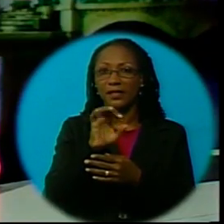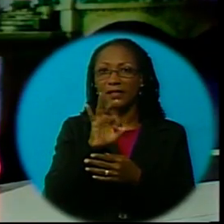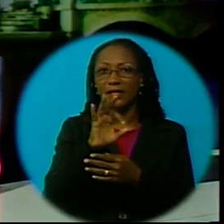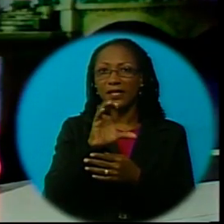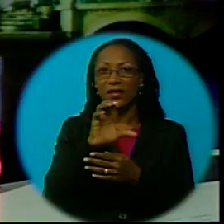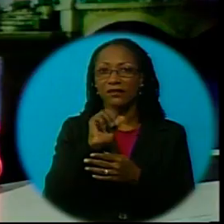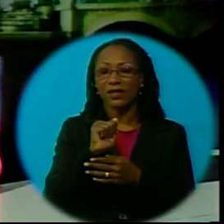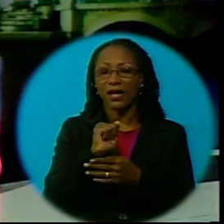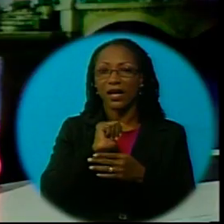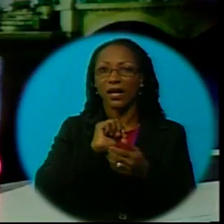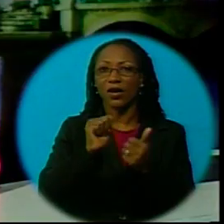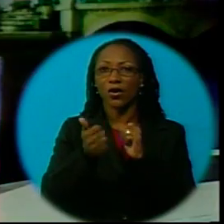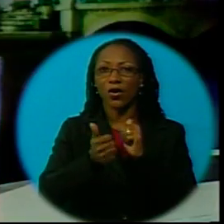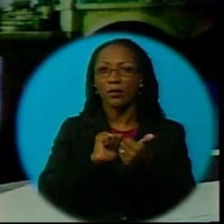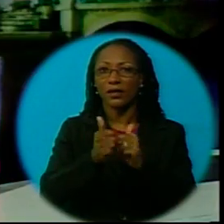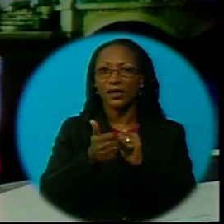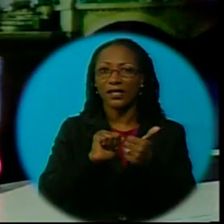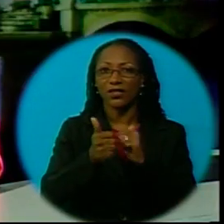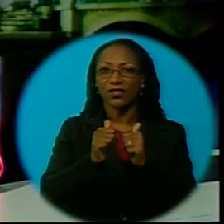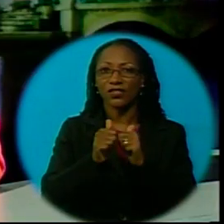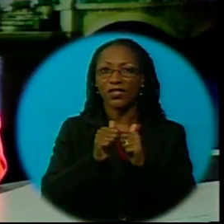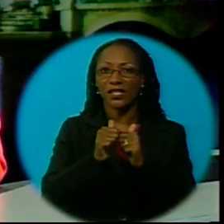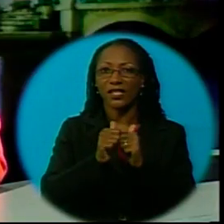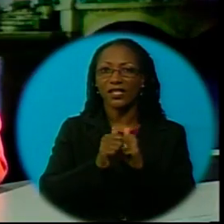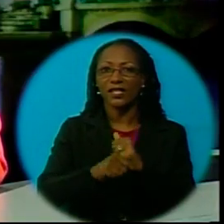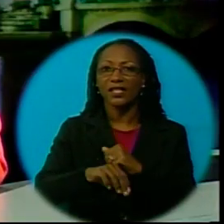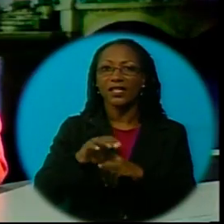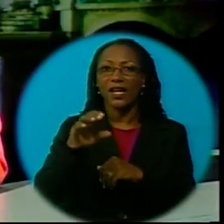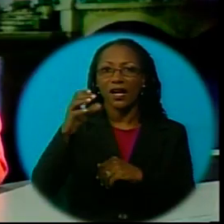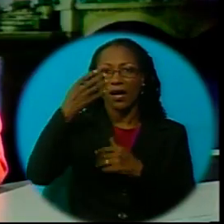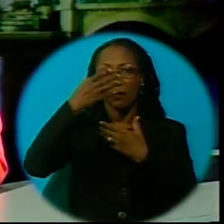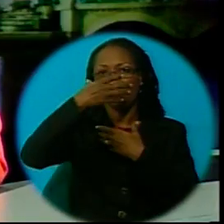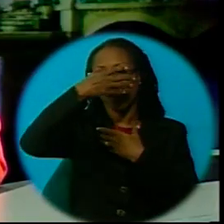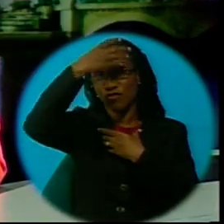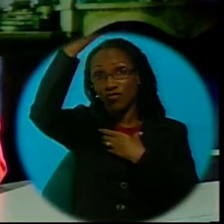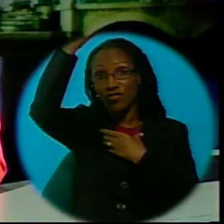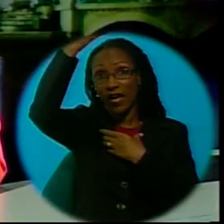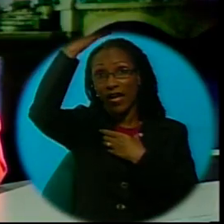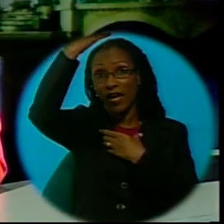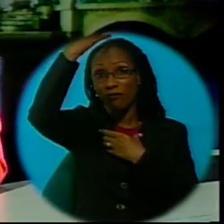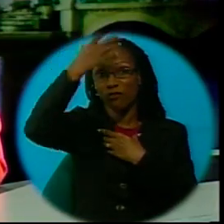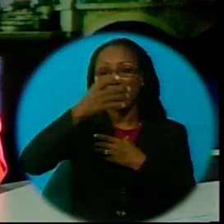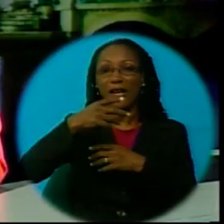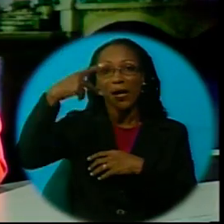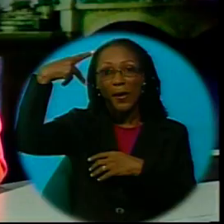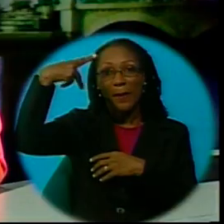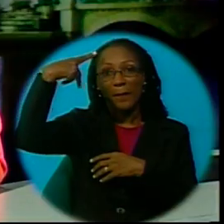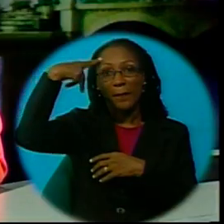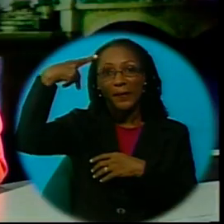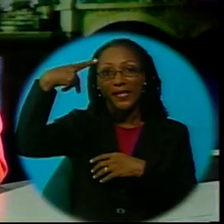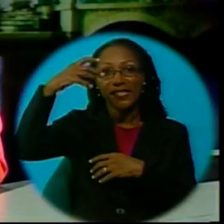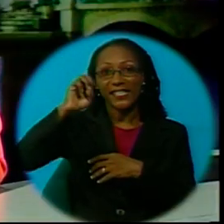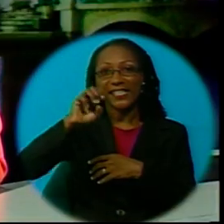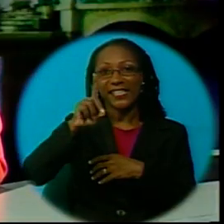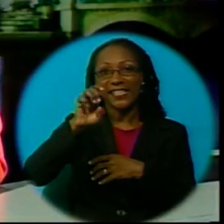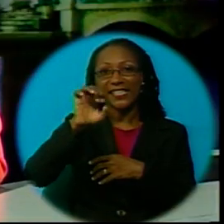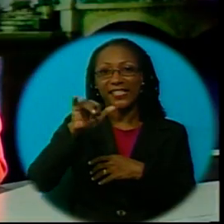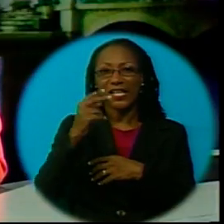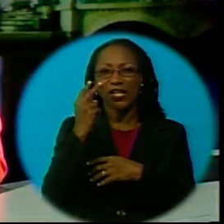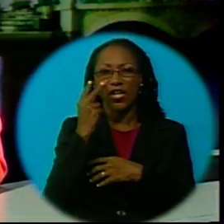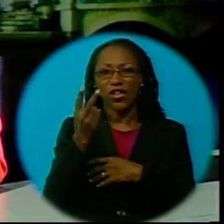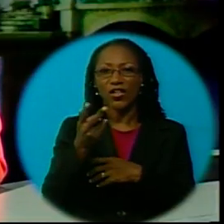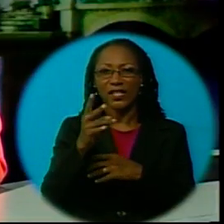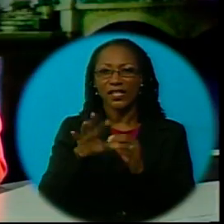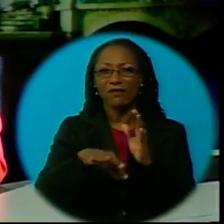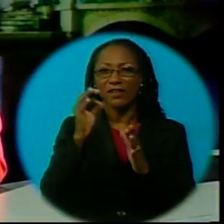Caribbean Cuisine. Consulting chef and the man behind the idea, Peter Edie, says they're looking to find someone who can prepare the